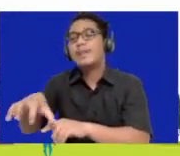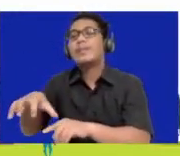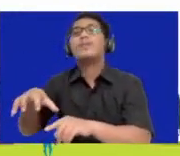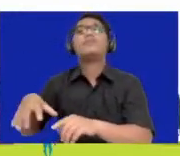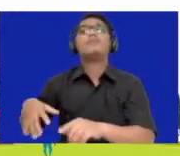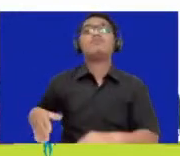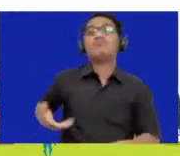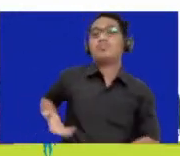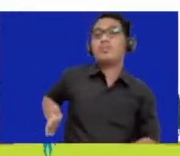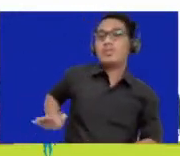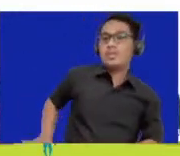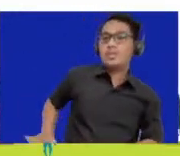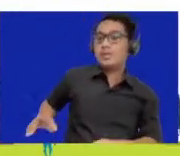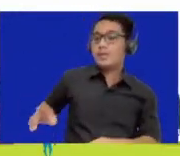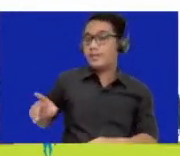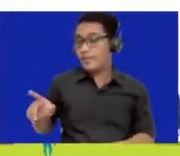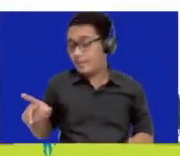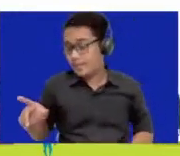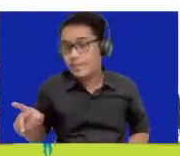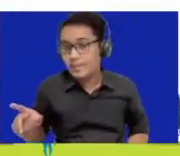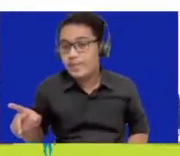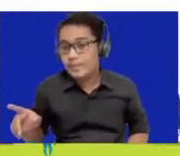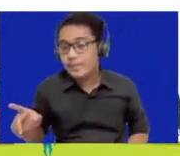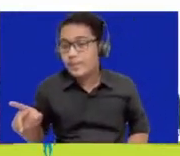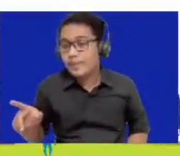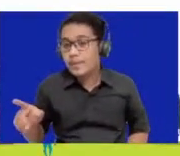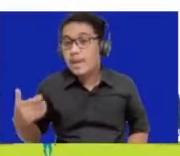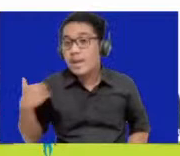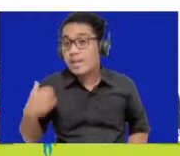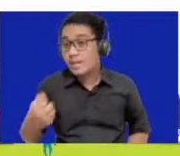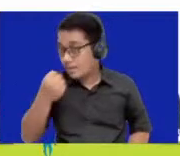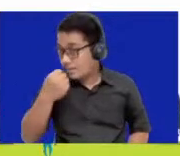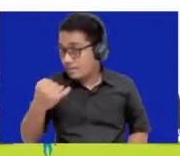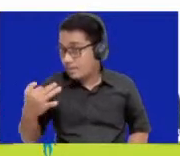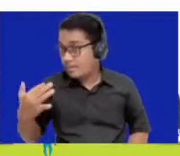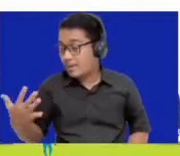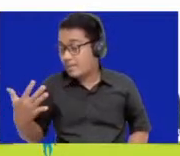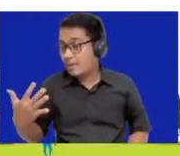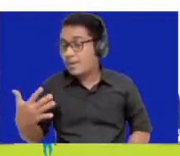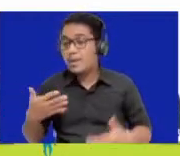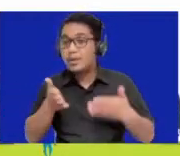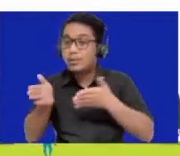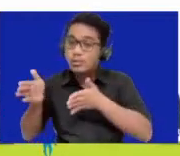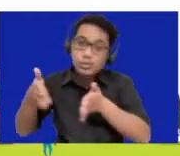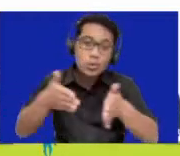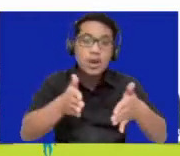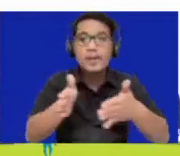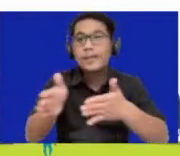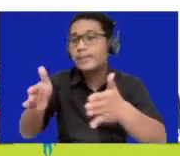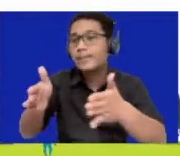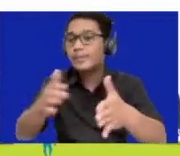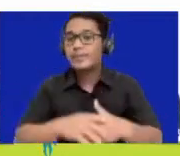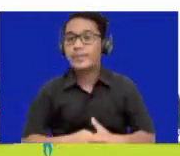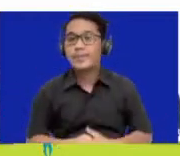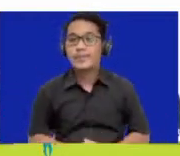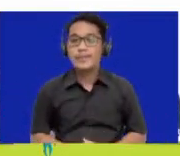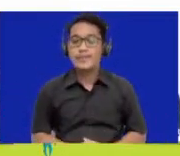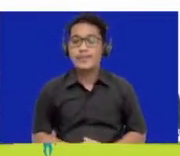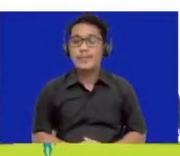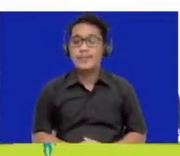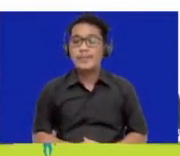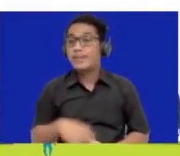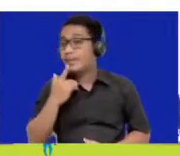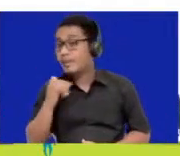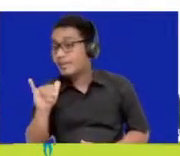Several rivers flow through the center of this district, including the Brahmaputra, which flows down all the way